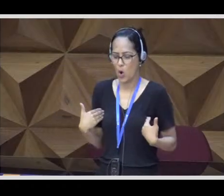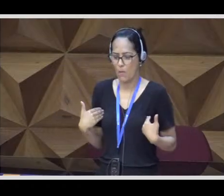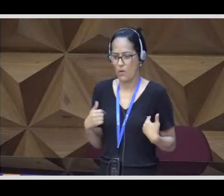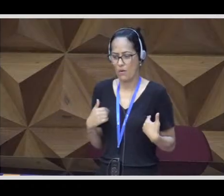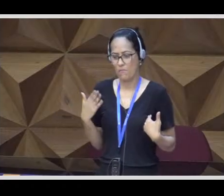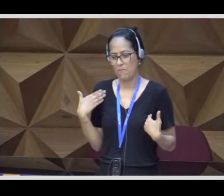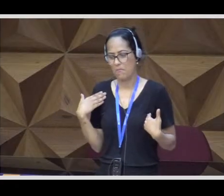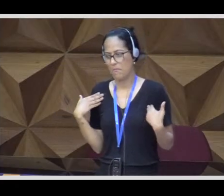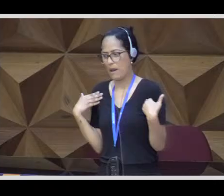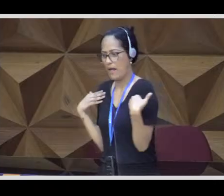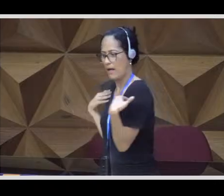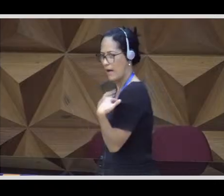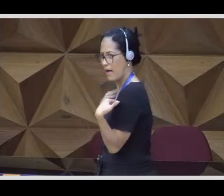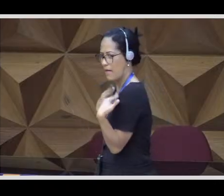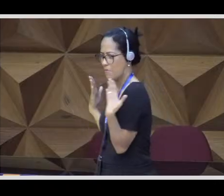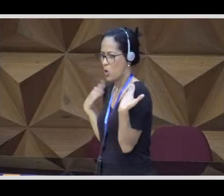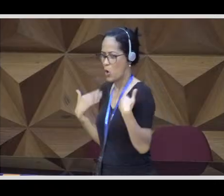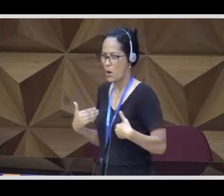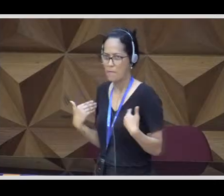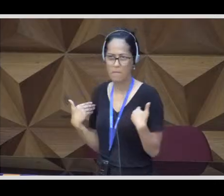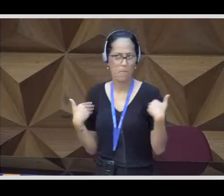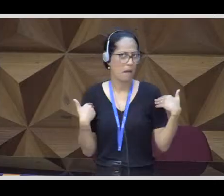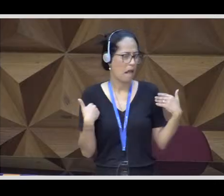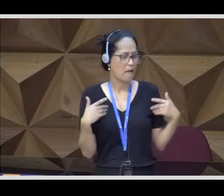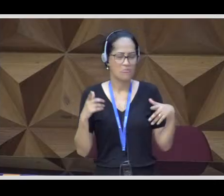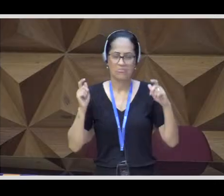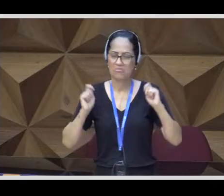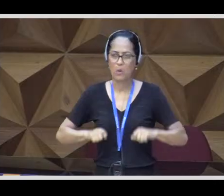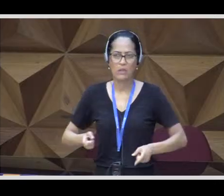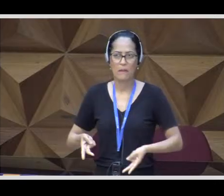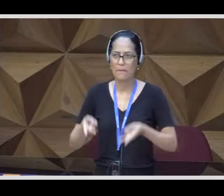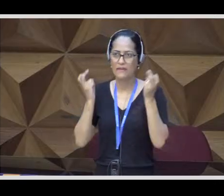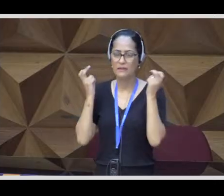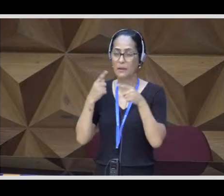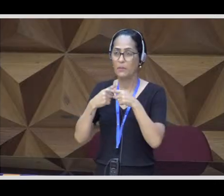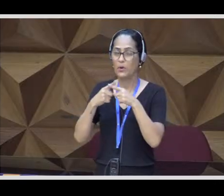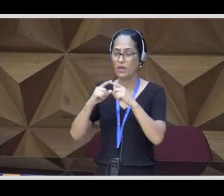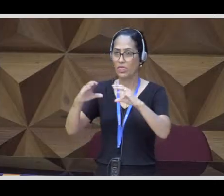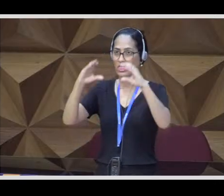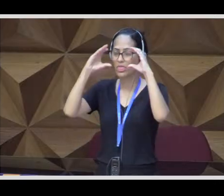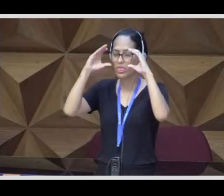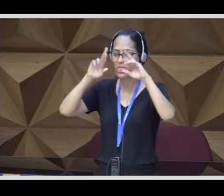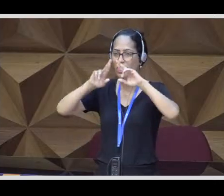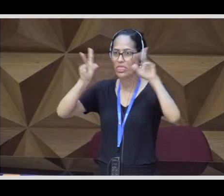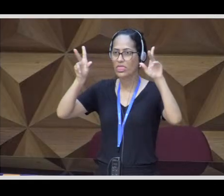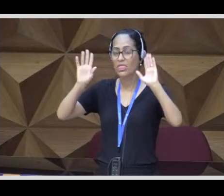another. It's such an interesting experience and gives us such a lot of then design flexibility.